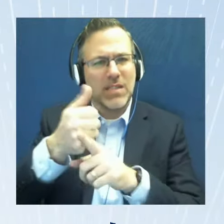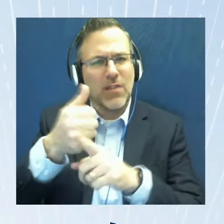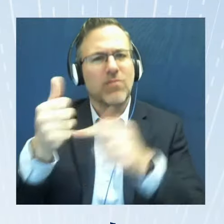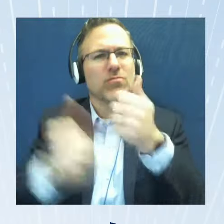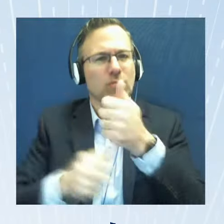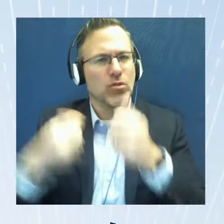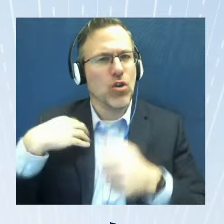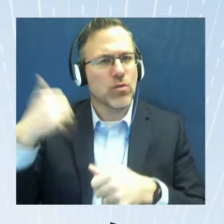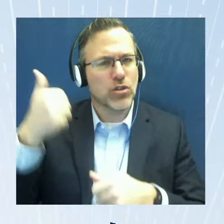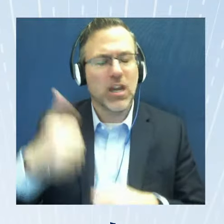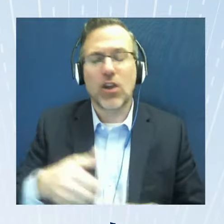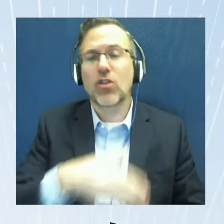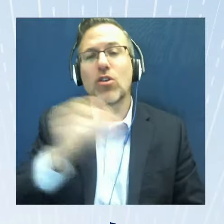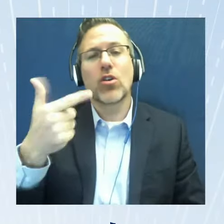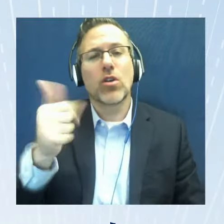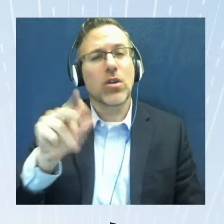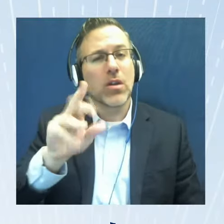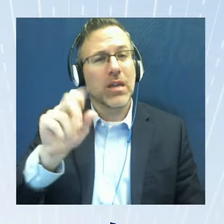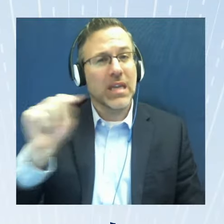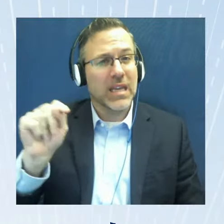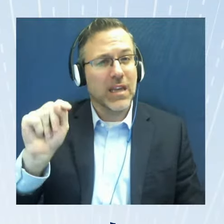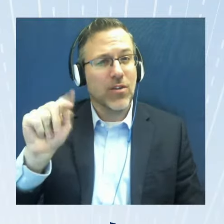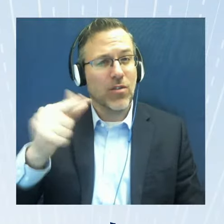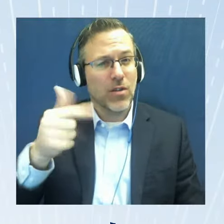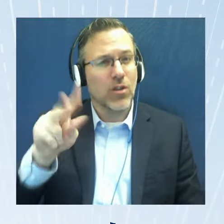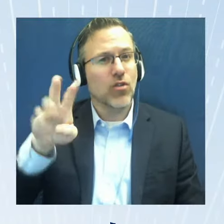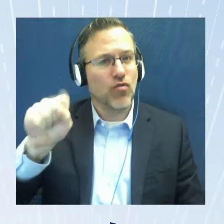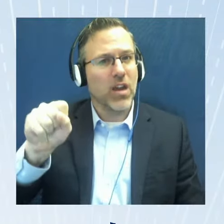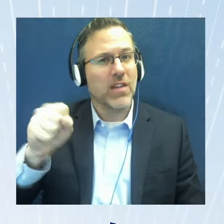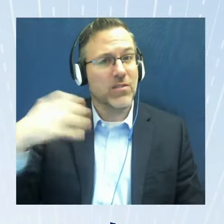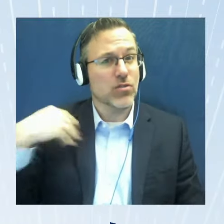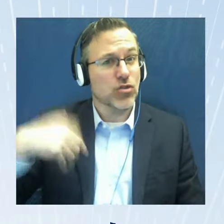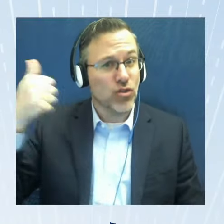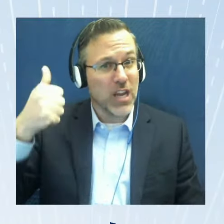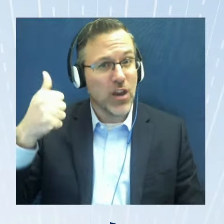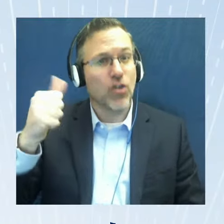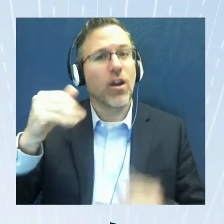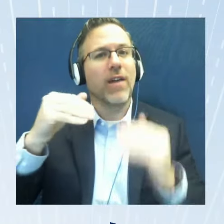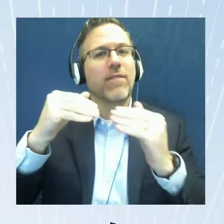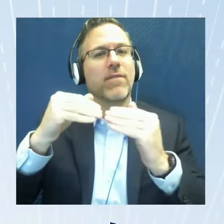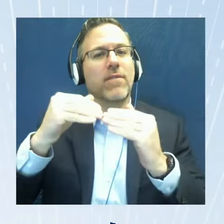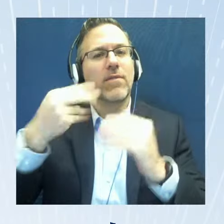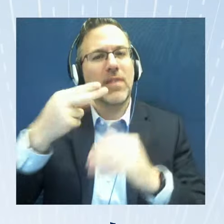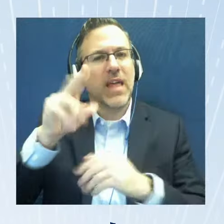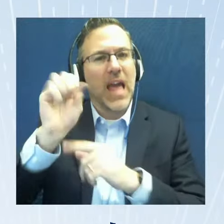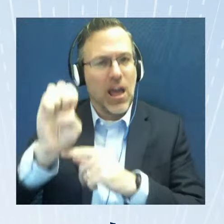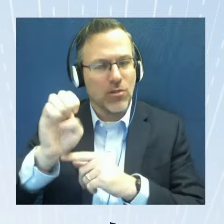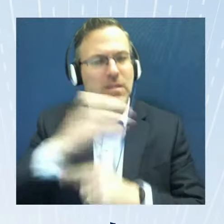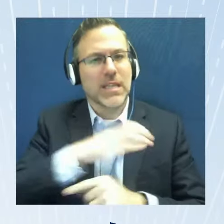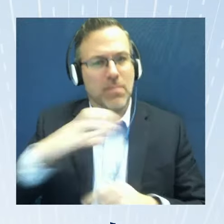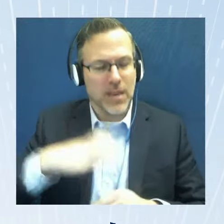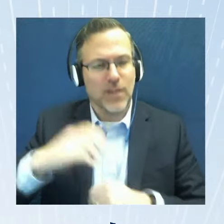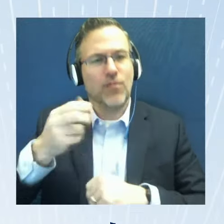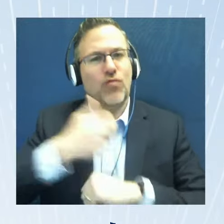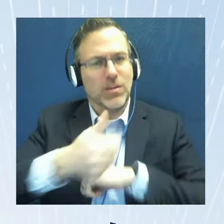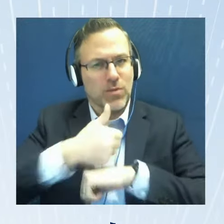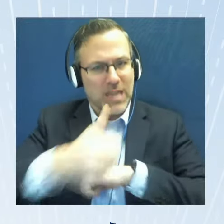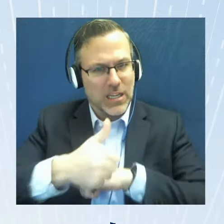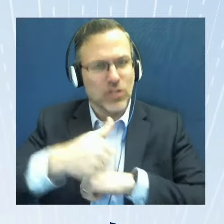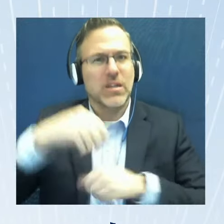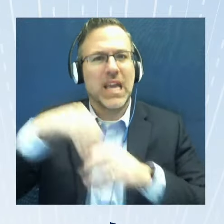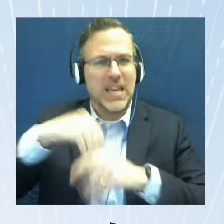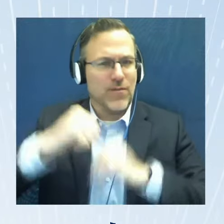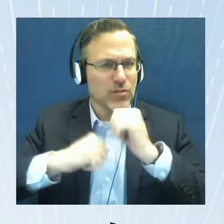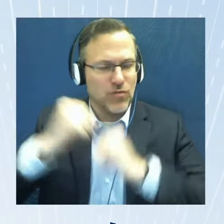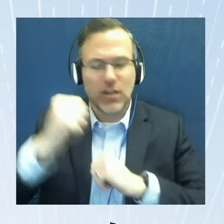Representative Garrett Graves, chair of the House Committee of Transportation and Infrastructure, Representative Rick Larson, a